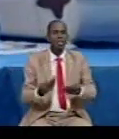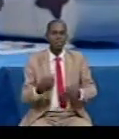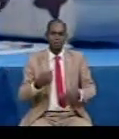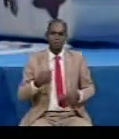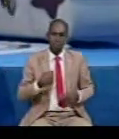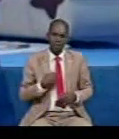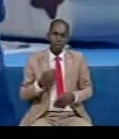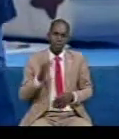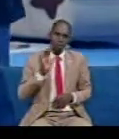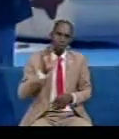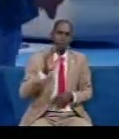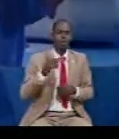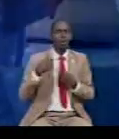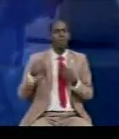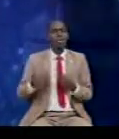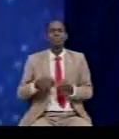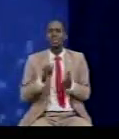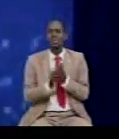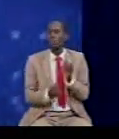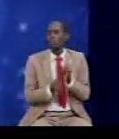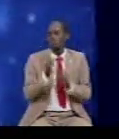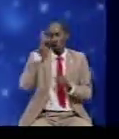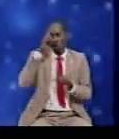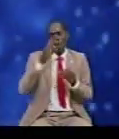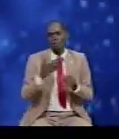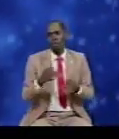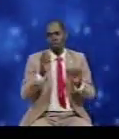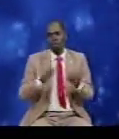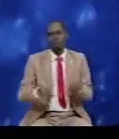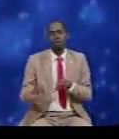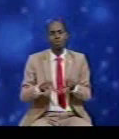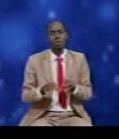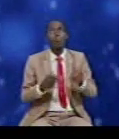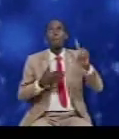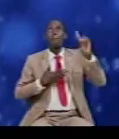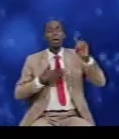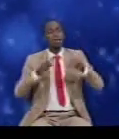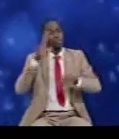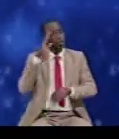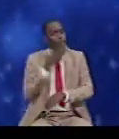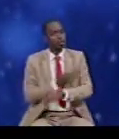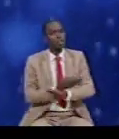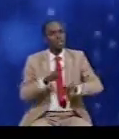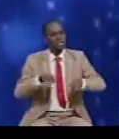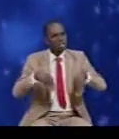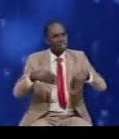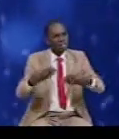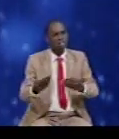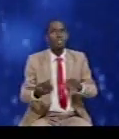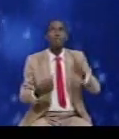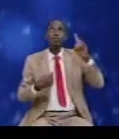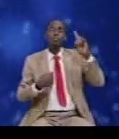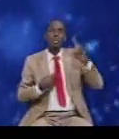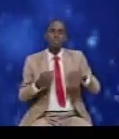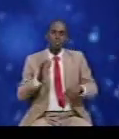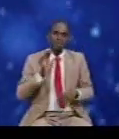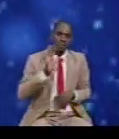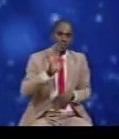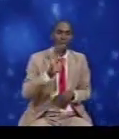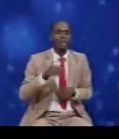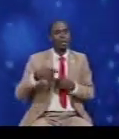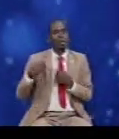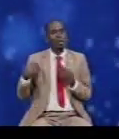thing you can do. My son, give me thine heart and say, I surrender. I give myself unto